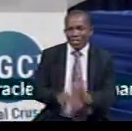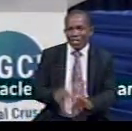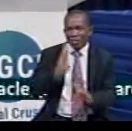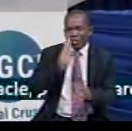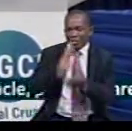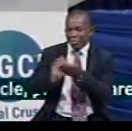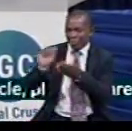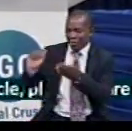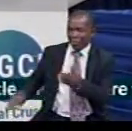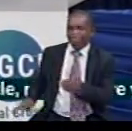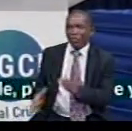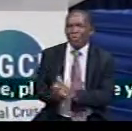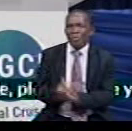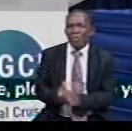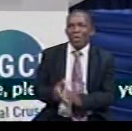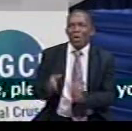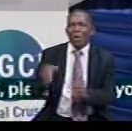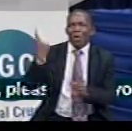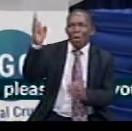I say, God is with us.